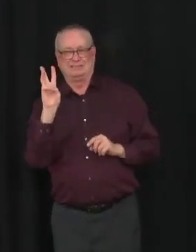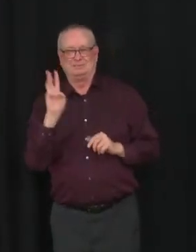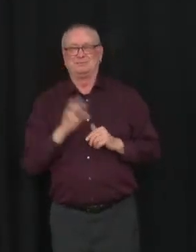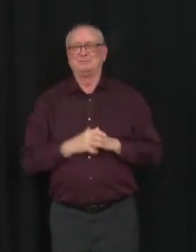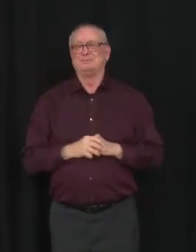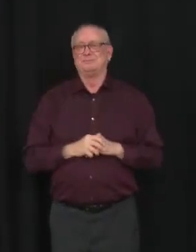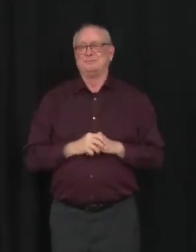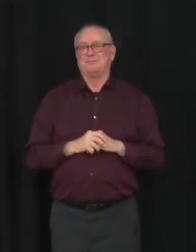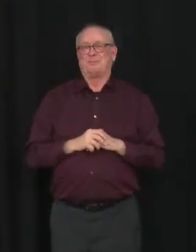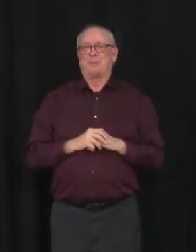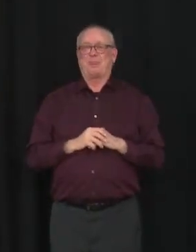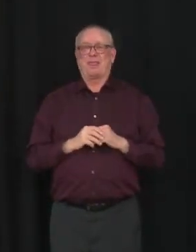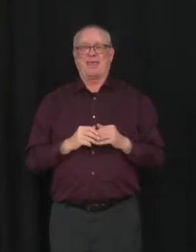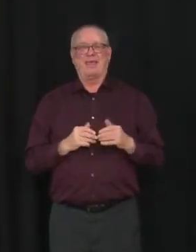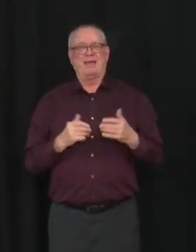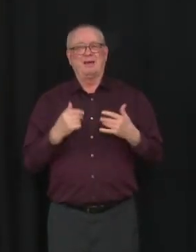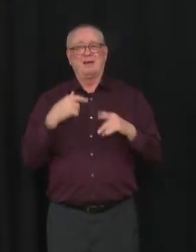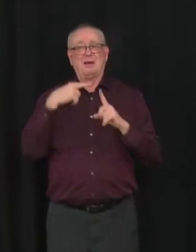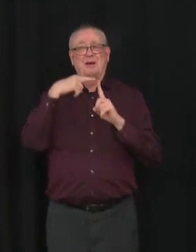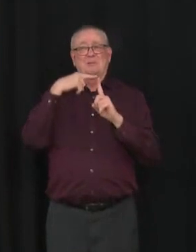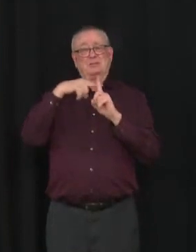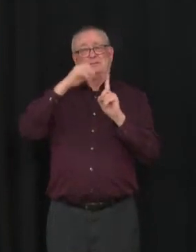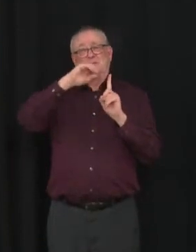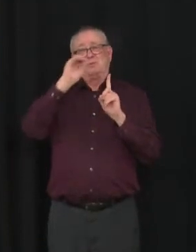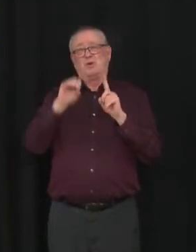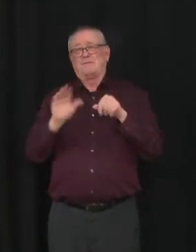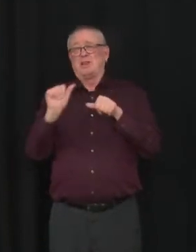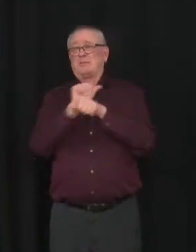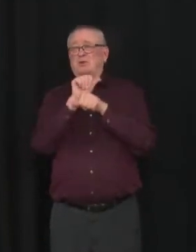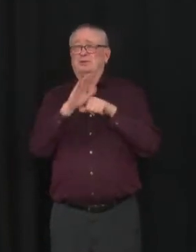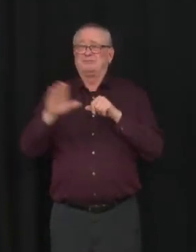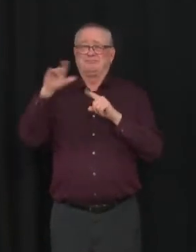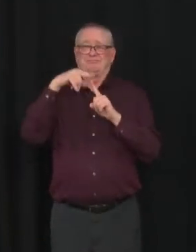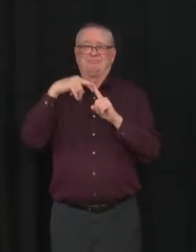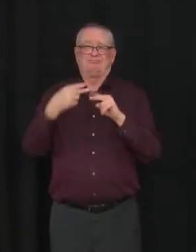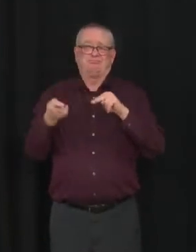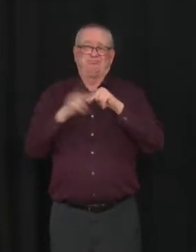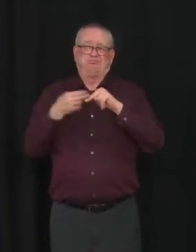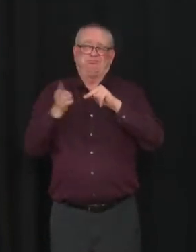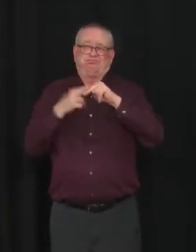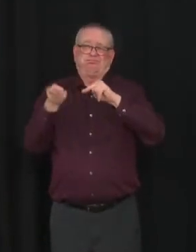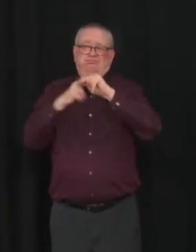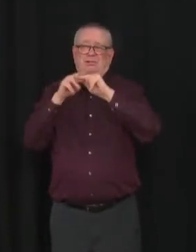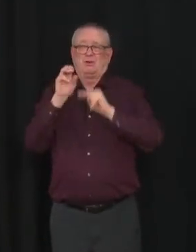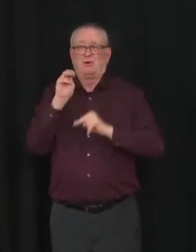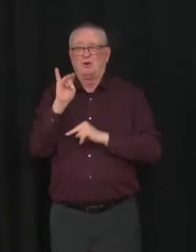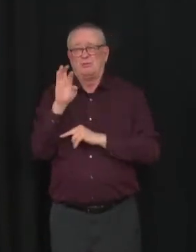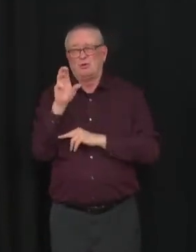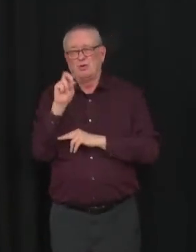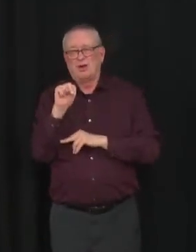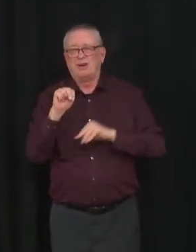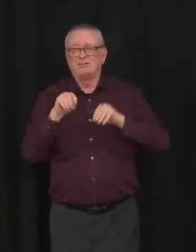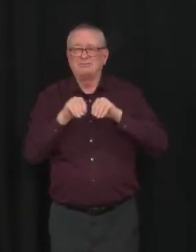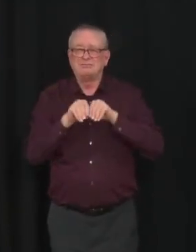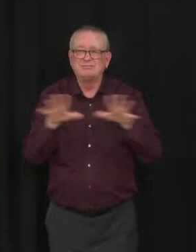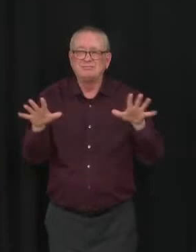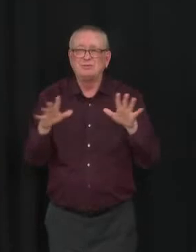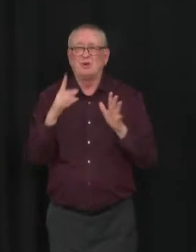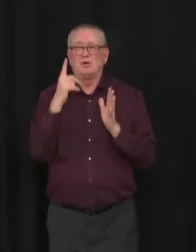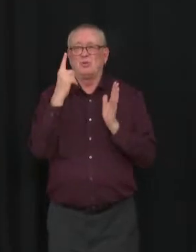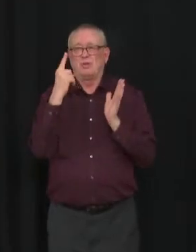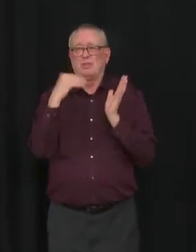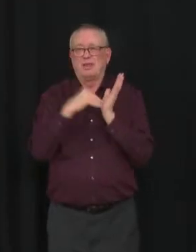rising fast. Our Omicron cases also continue to rise, with a total of 1,609 cases